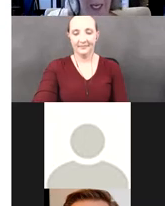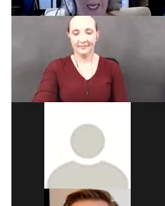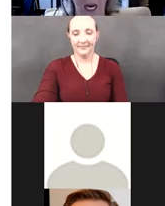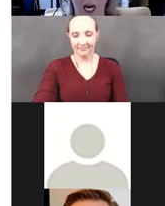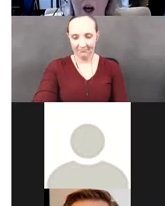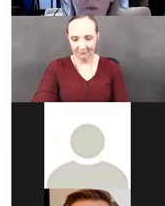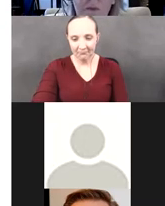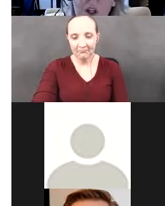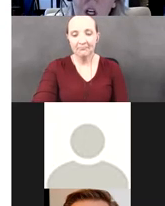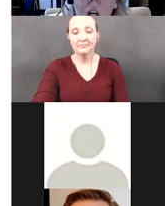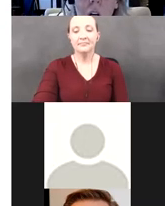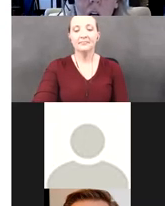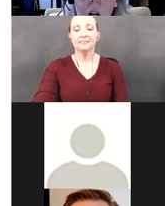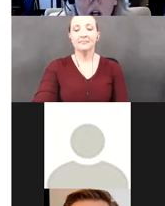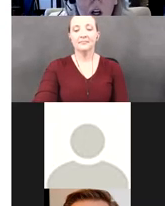Okay.